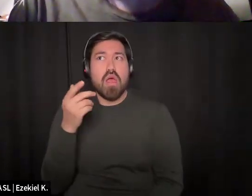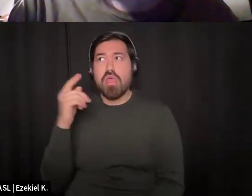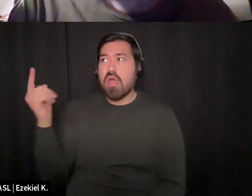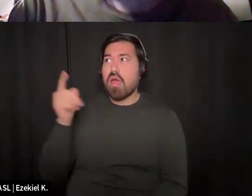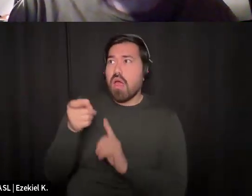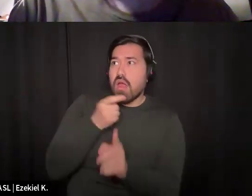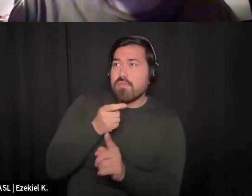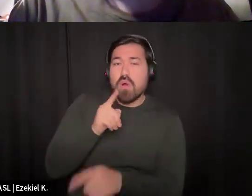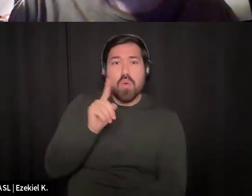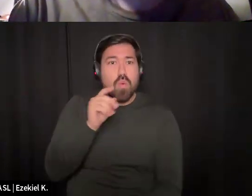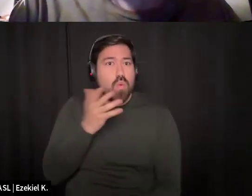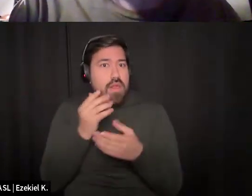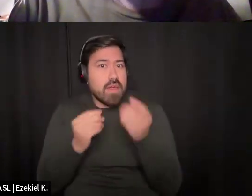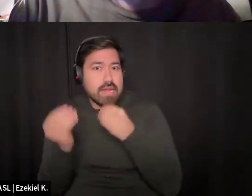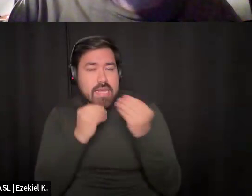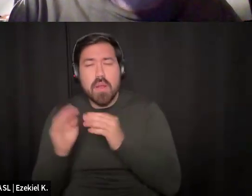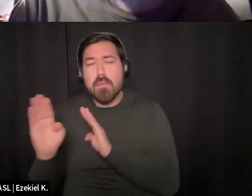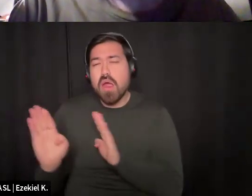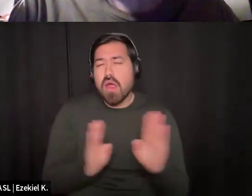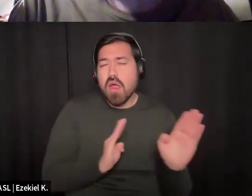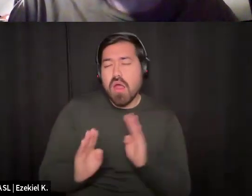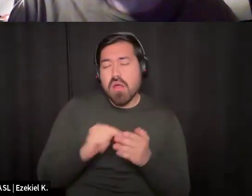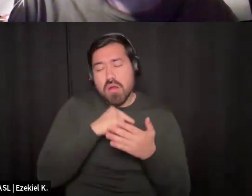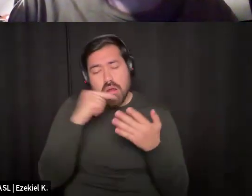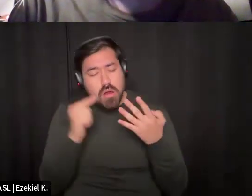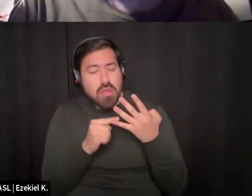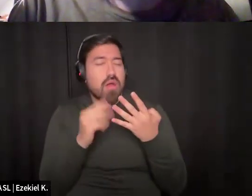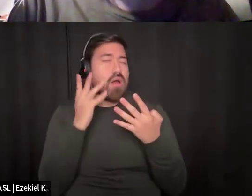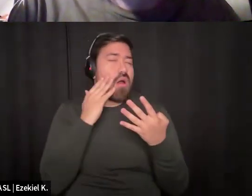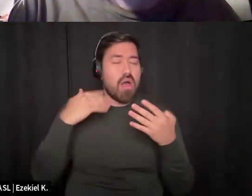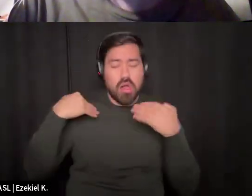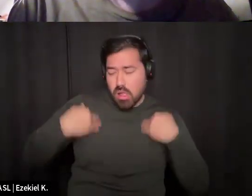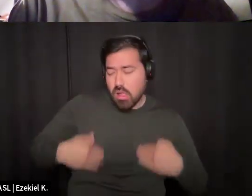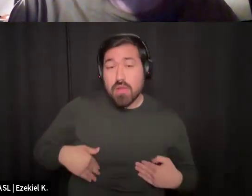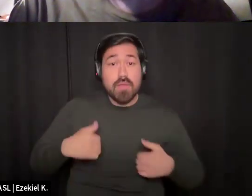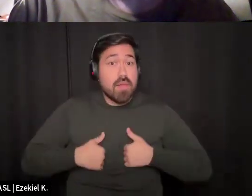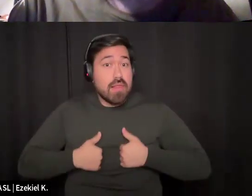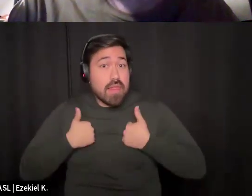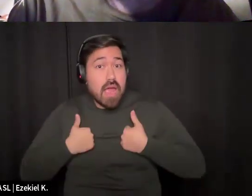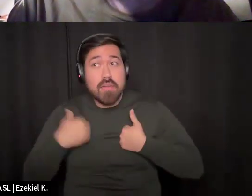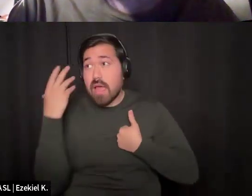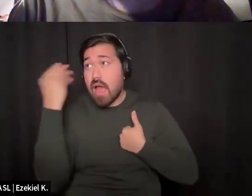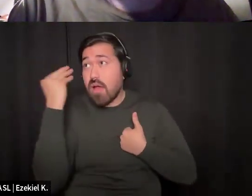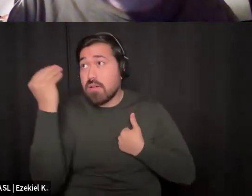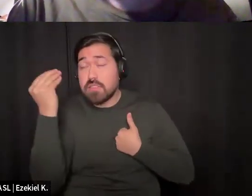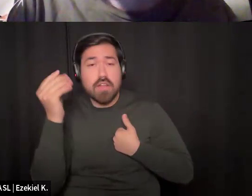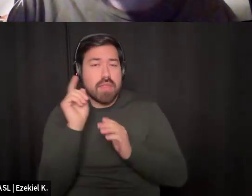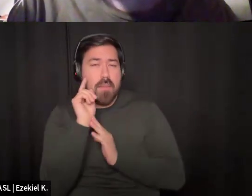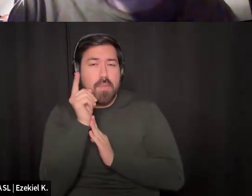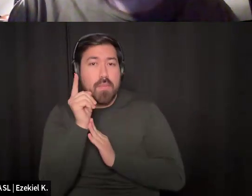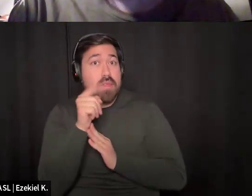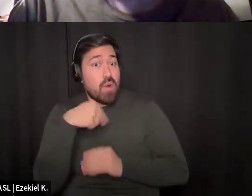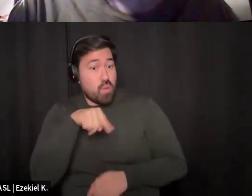what they've been eating, their behaviors, their coloration, their lives outside of that moment